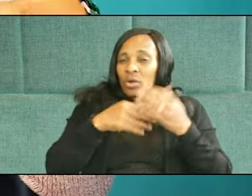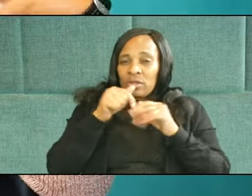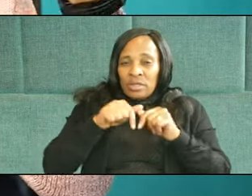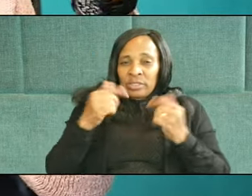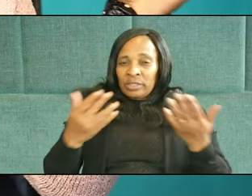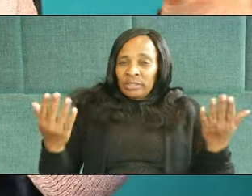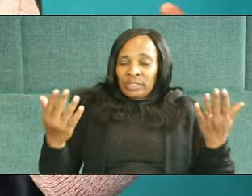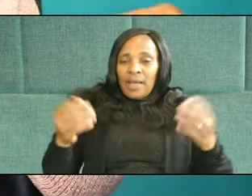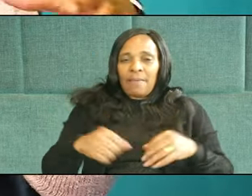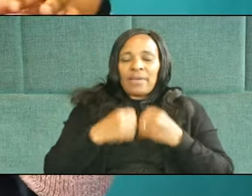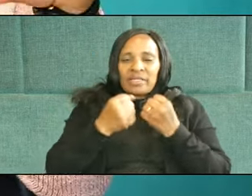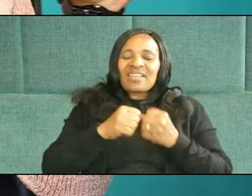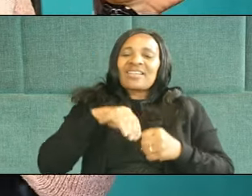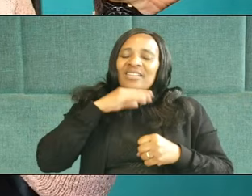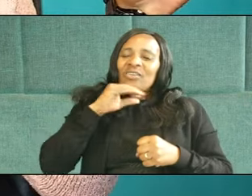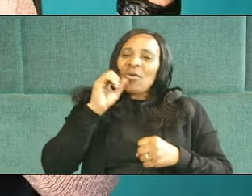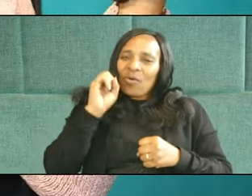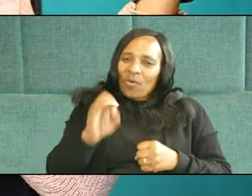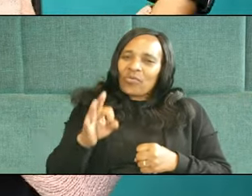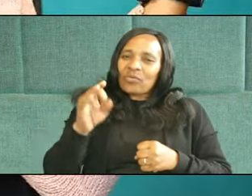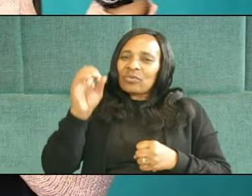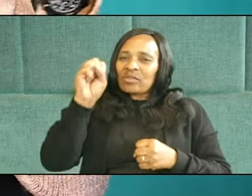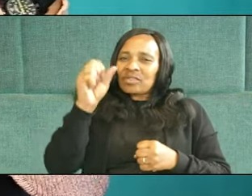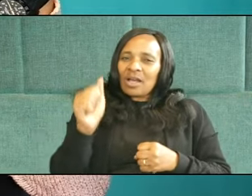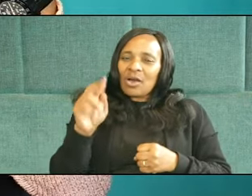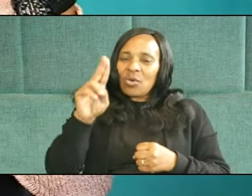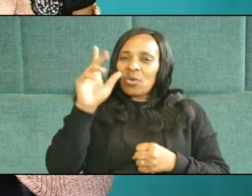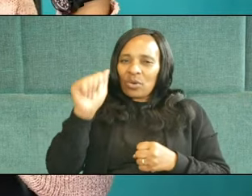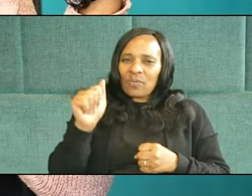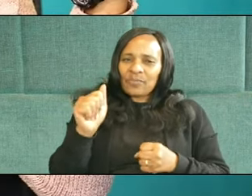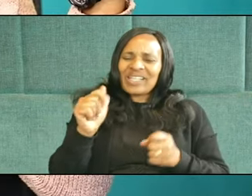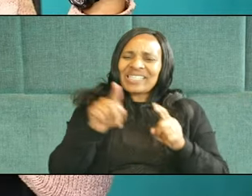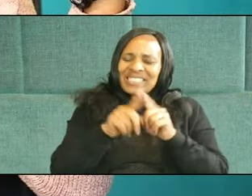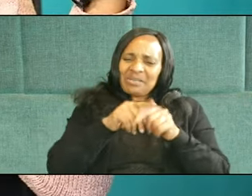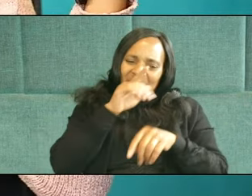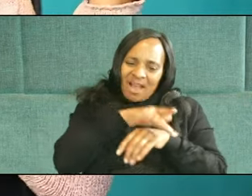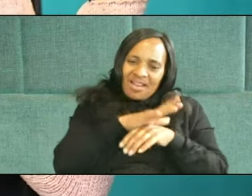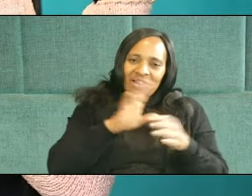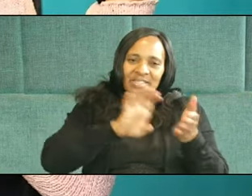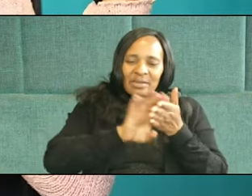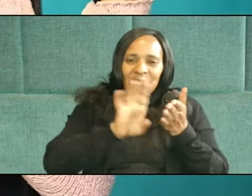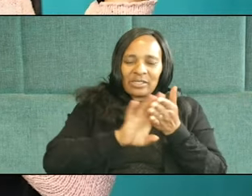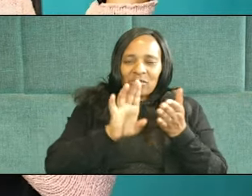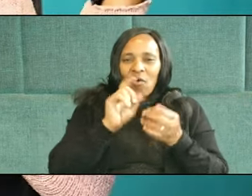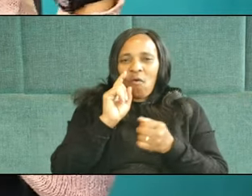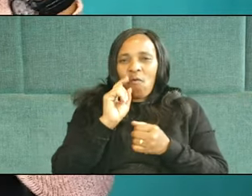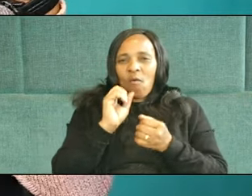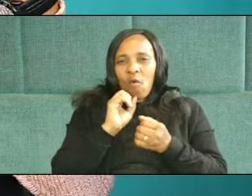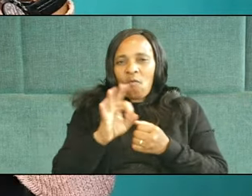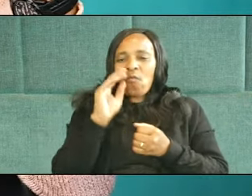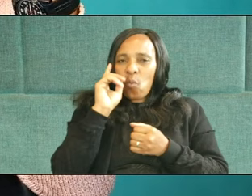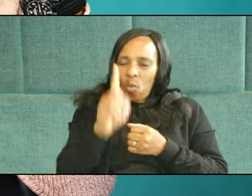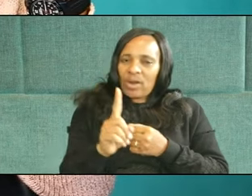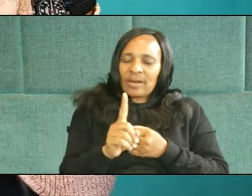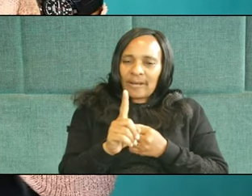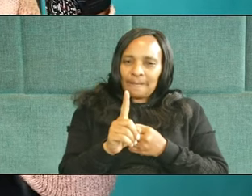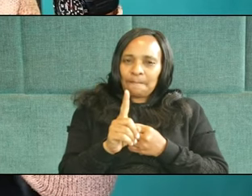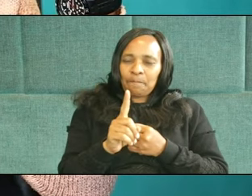came together, the death of Saul, and even in the earlier chapter, in chapter one of, in the beginning verses of chapter one,